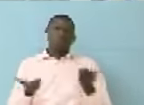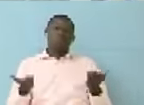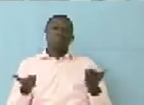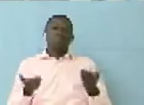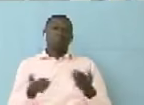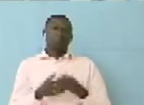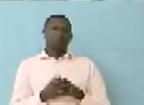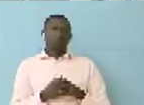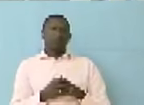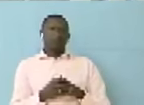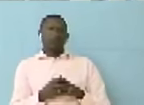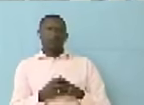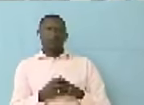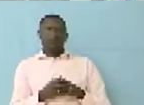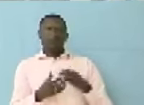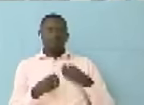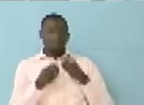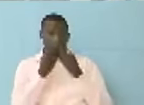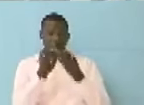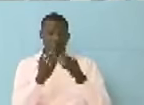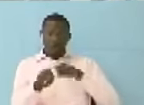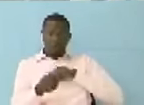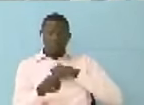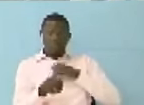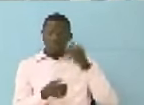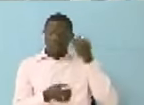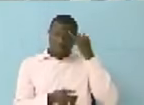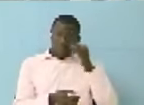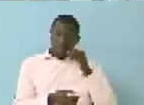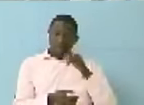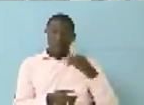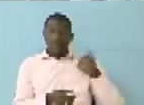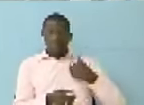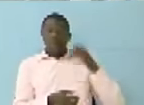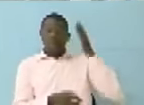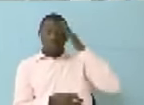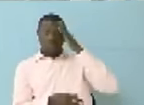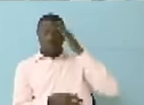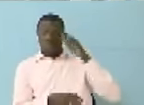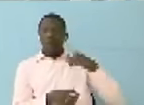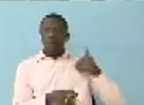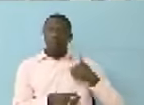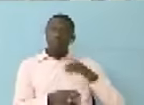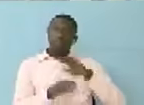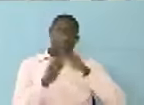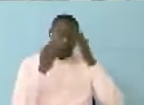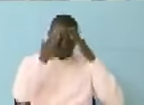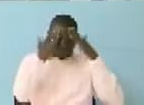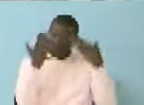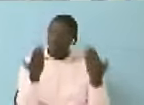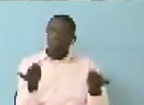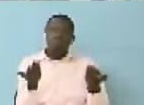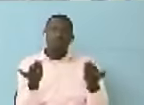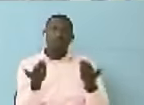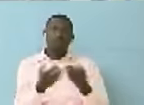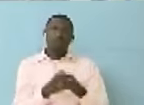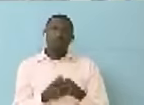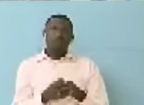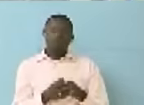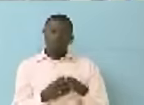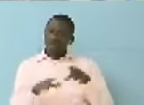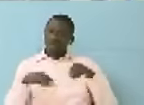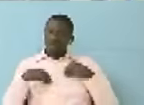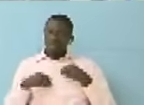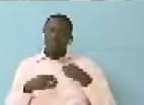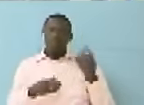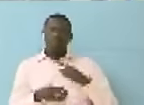uto umulem to yata. I've told you my own verse on those that I know and those that I don't know. Nana kumufuele nami nulong anima menulong. You take their verse on